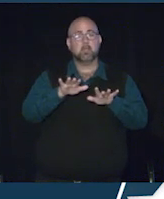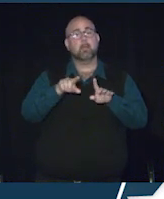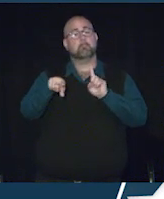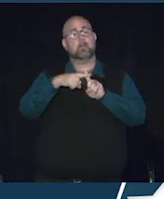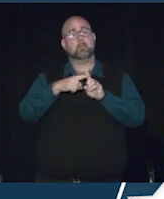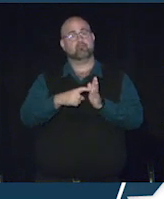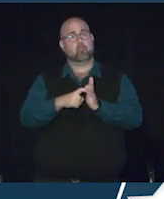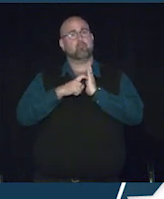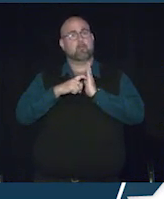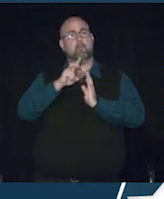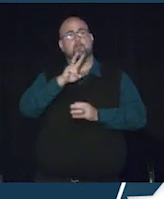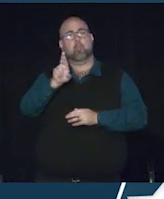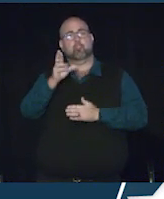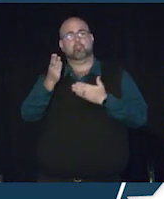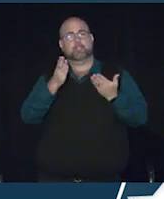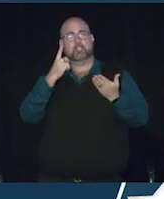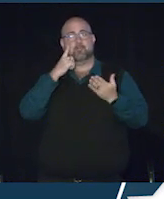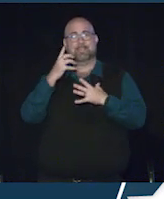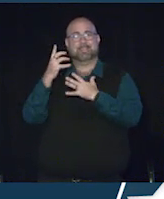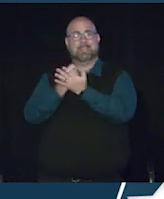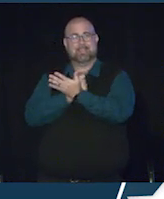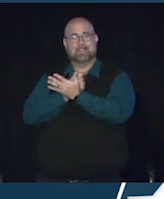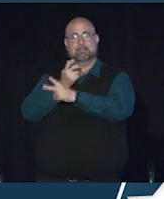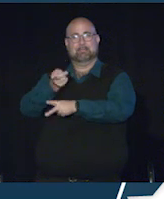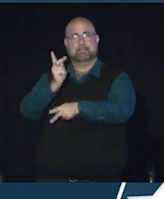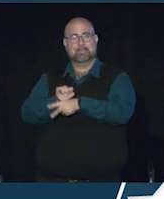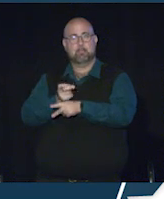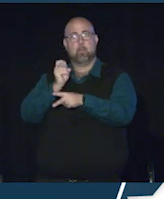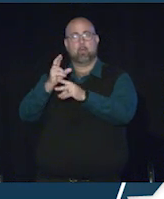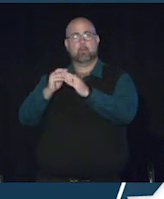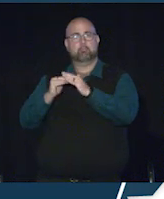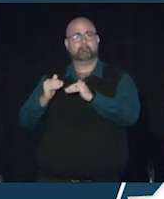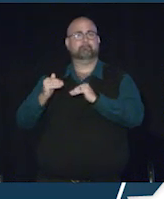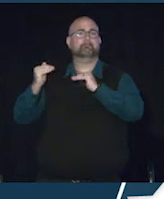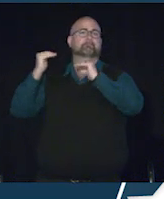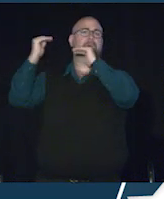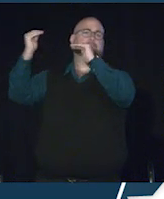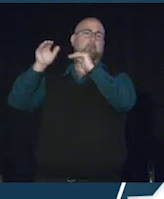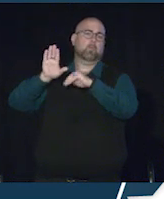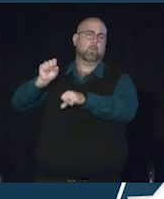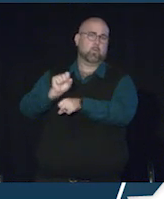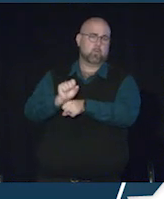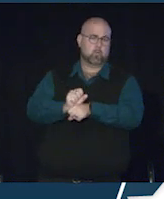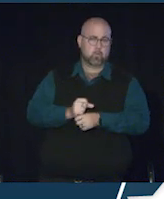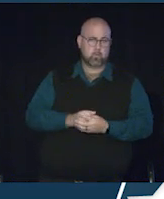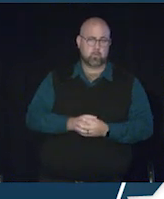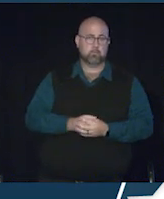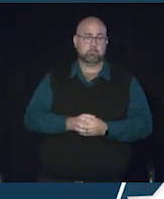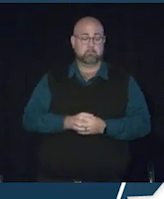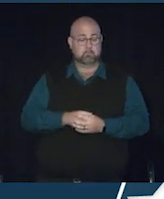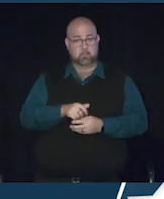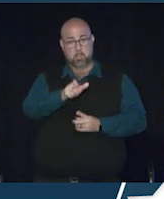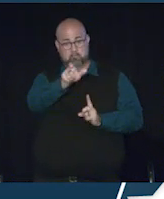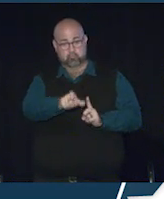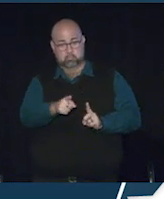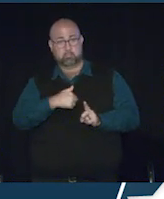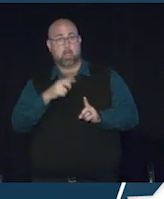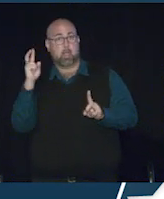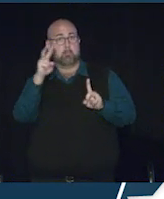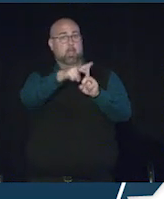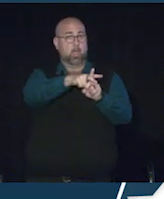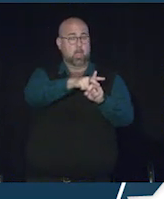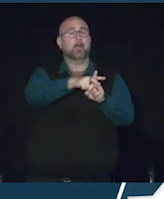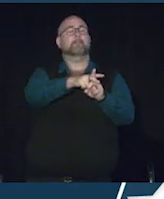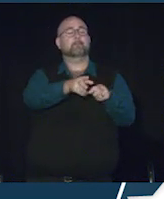services to get, keep, or advance in a job. After an individual applies for VR services,